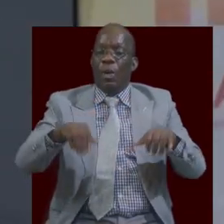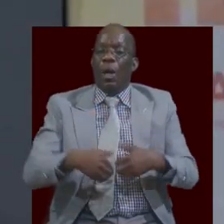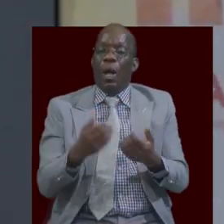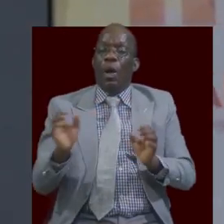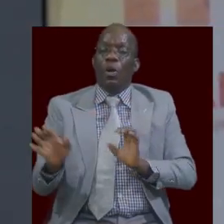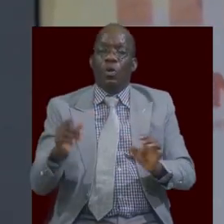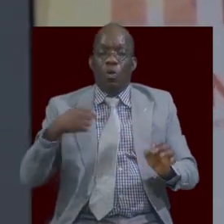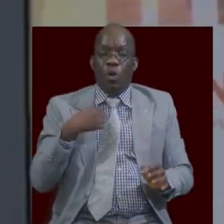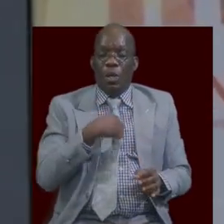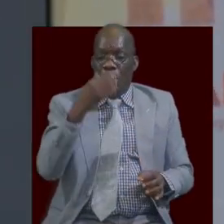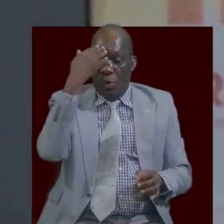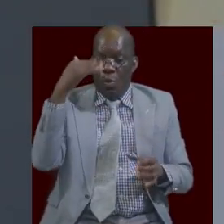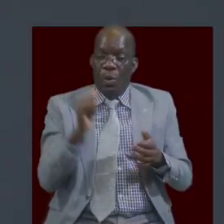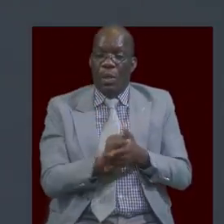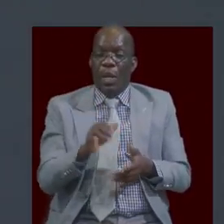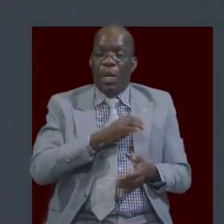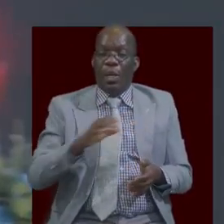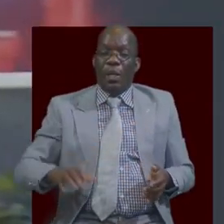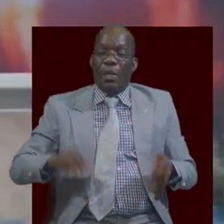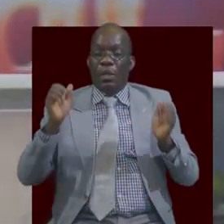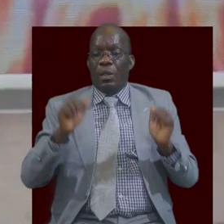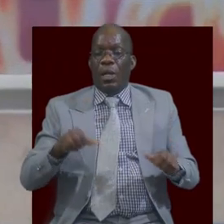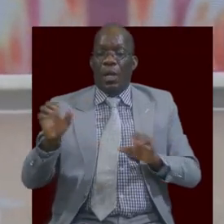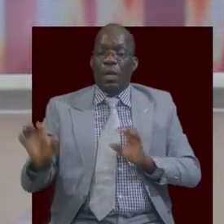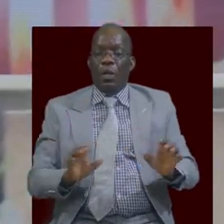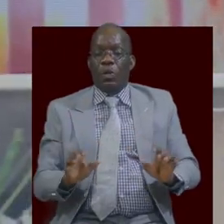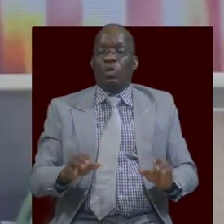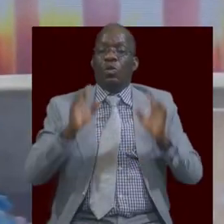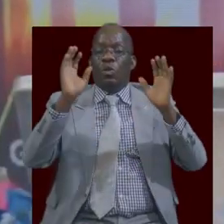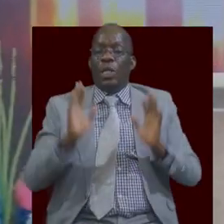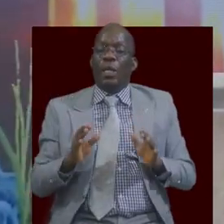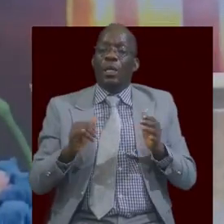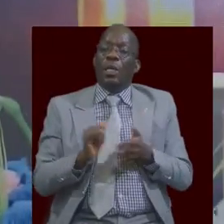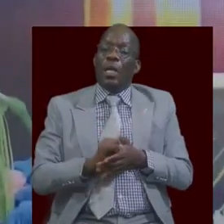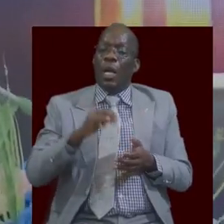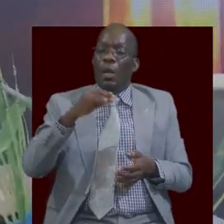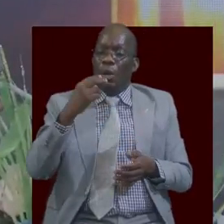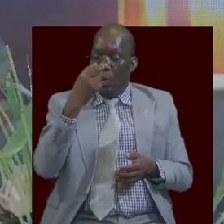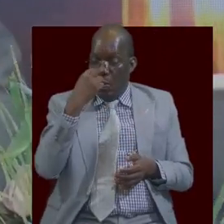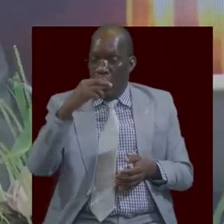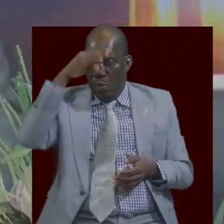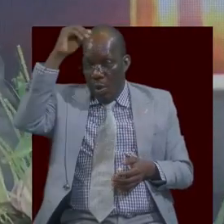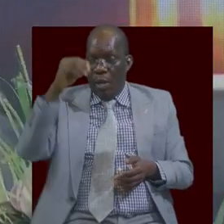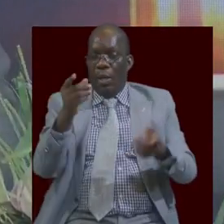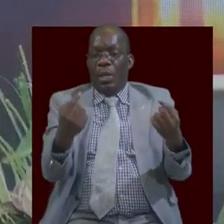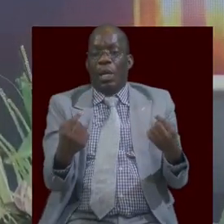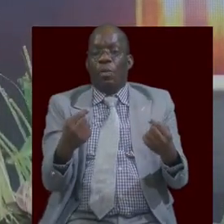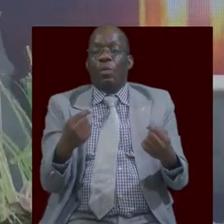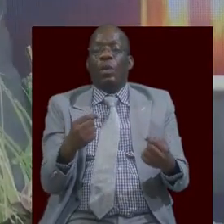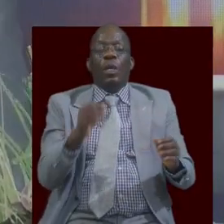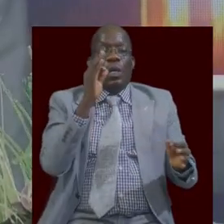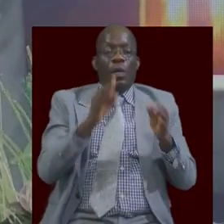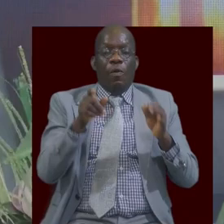Christ can do exploits? But Timaeus, blind, he came. If he didn't come, how would we know